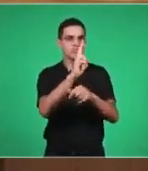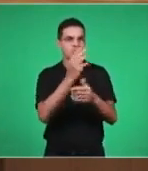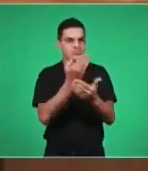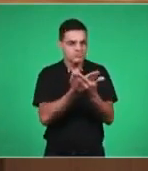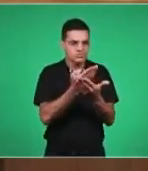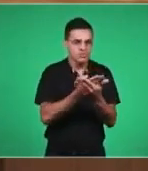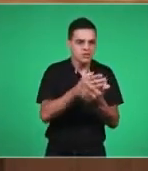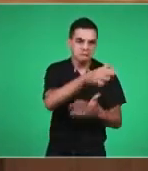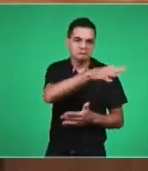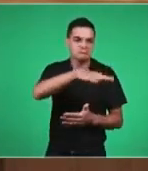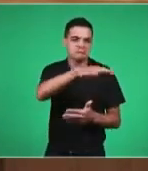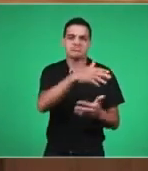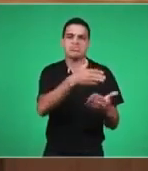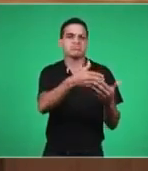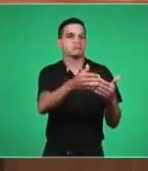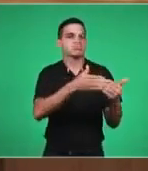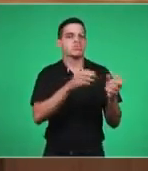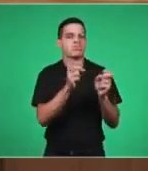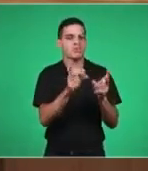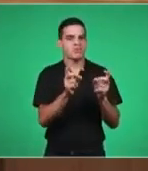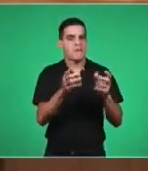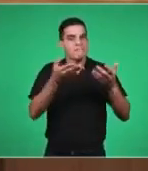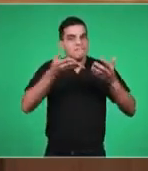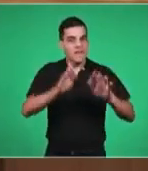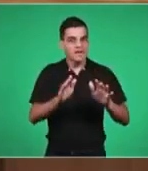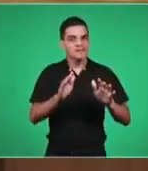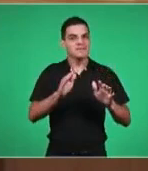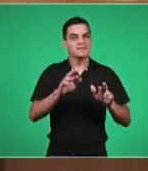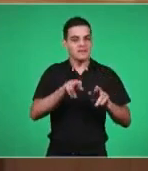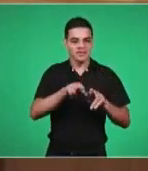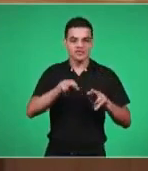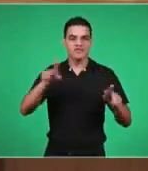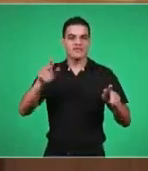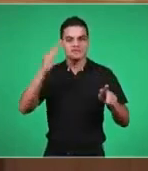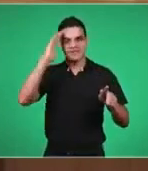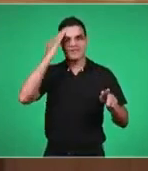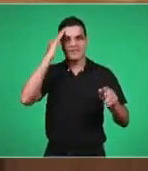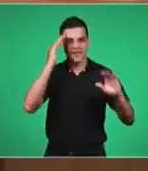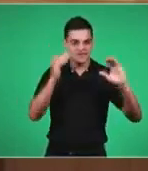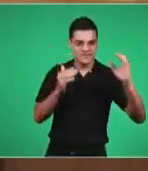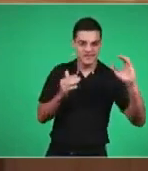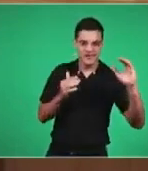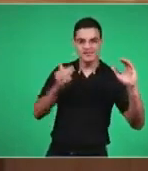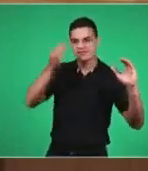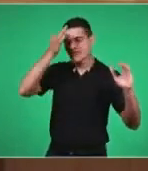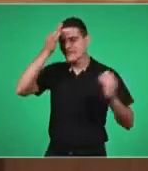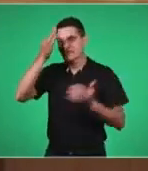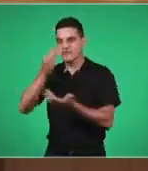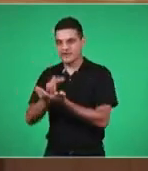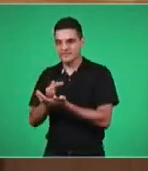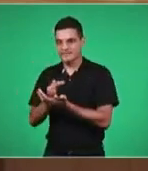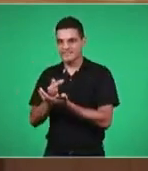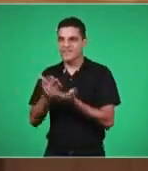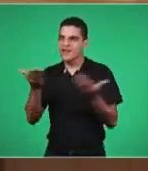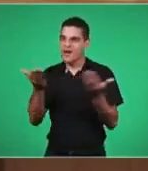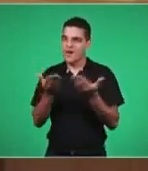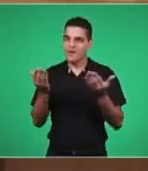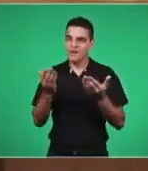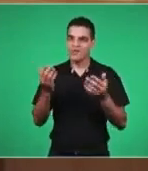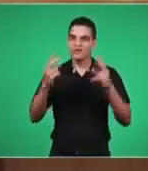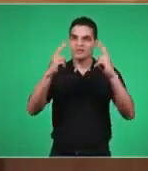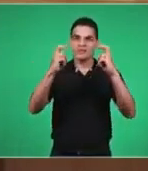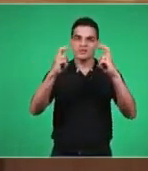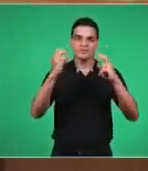things. But they can't do this in their own reasoning. They don't have the power to do this. That's the difference between science and faith.